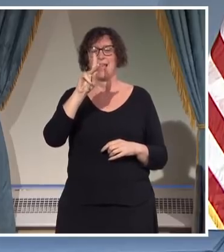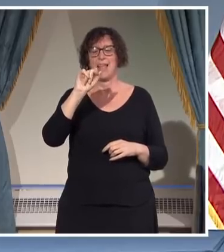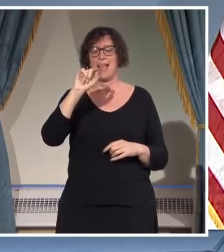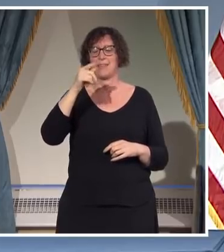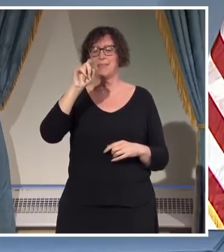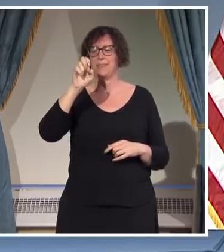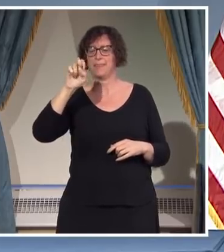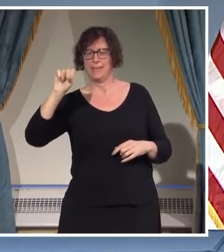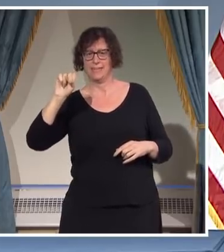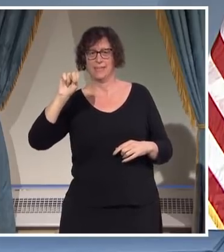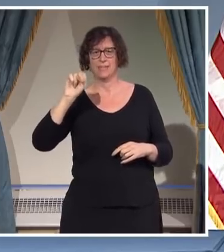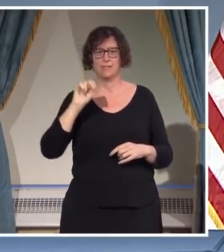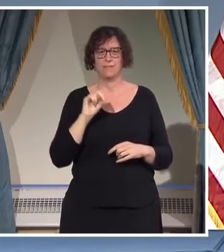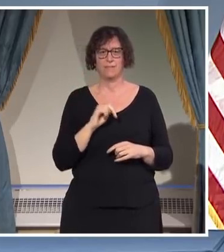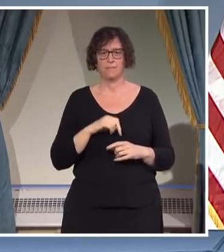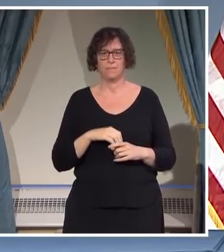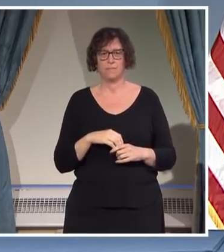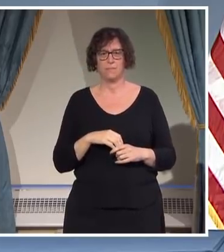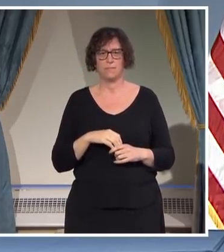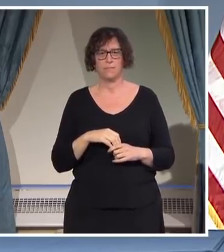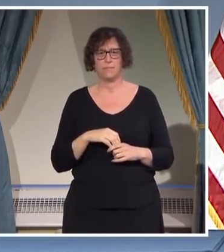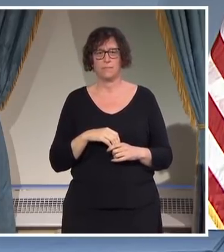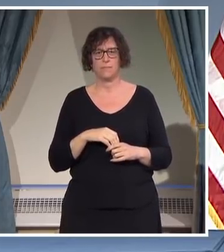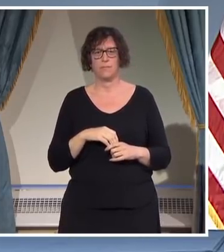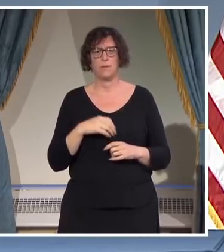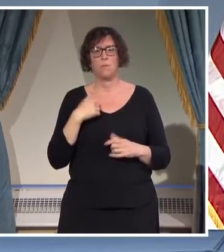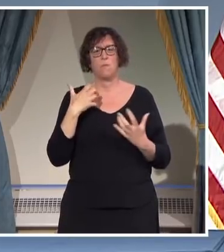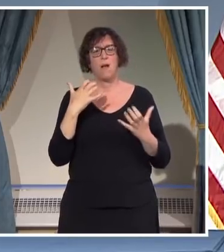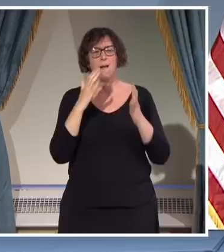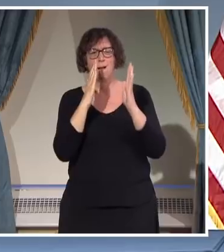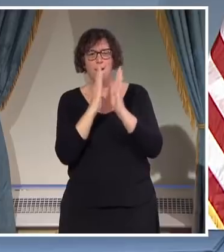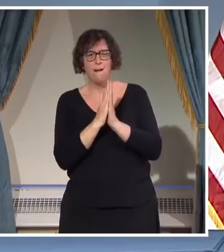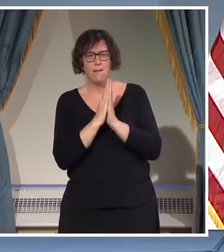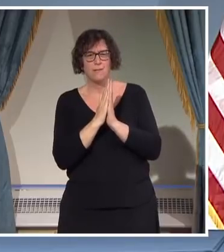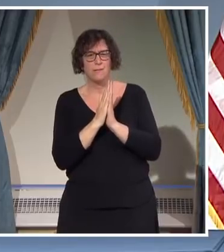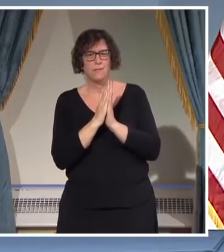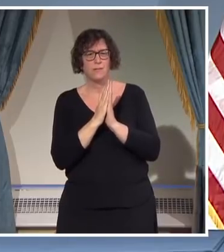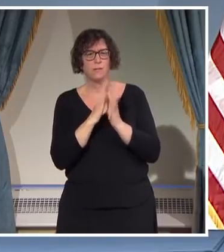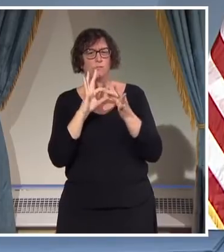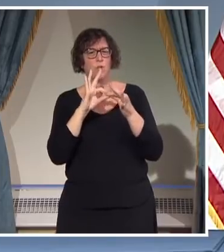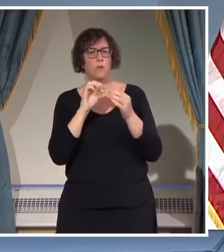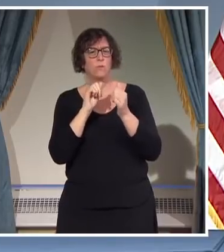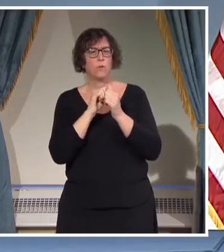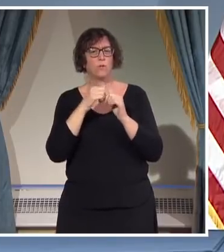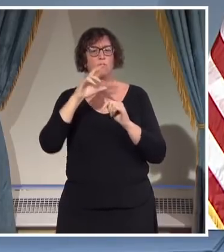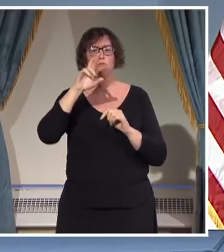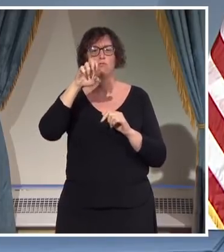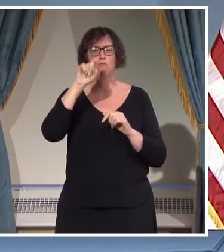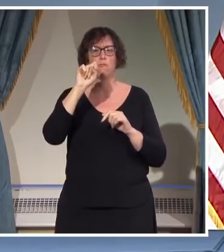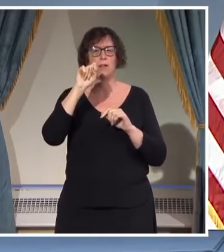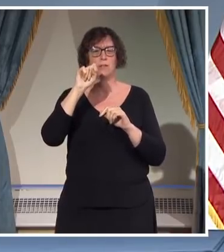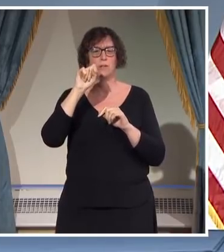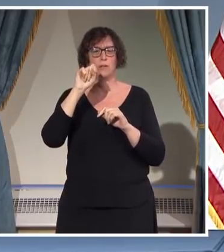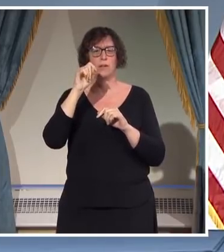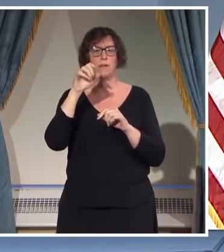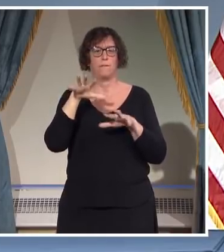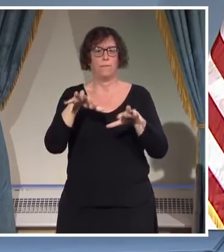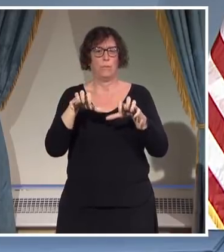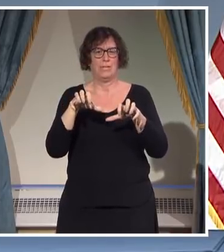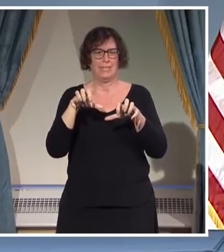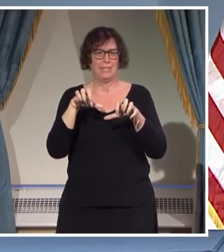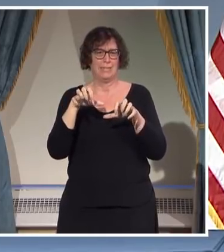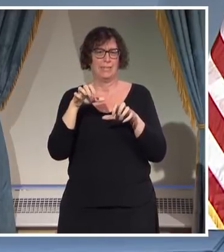Mayor. I just wanted to check in with you about a potential rent freeze. I know that you said last week it was something you would potentially support,